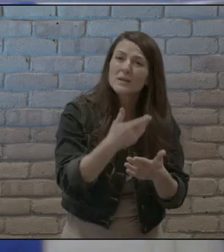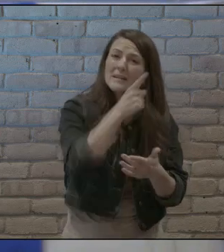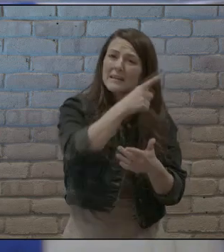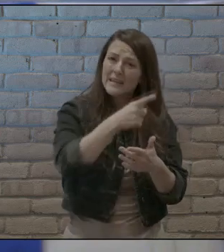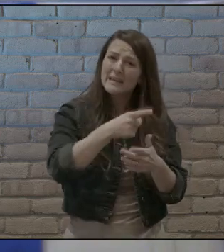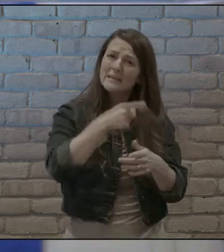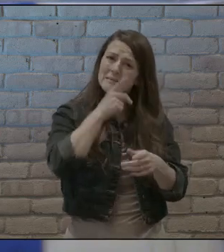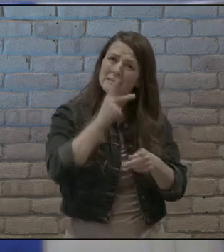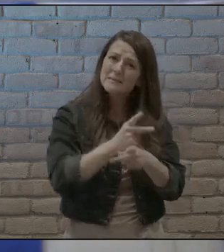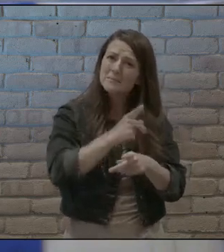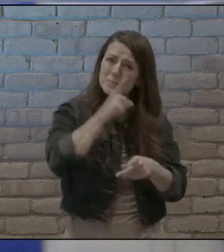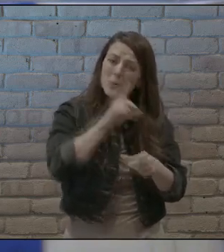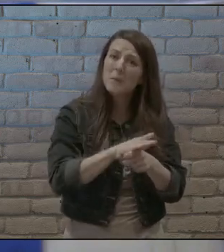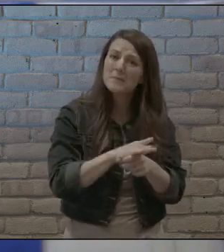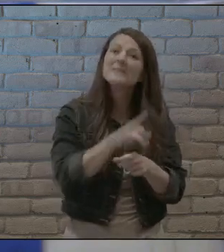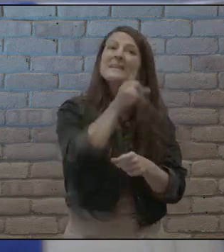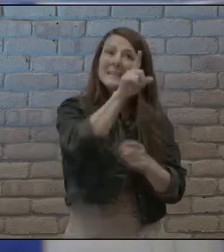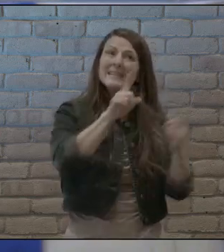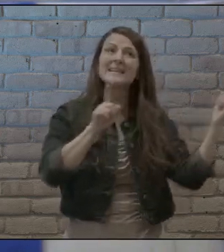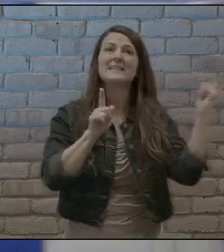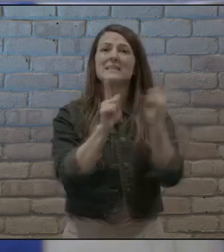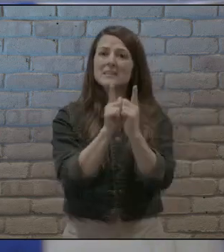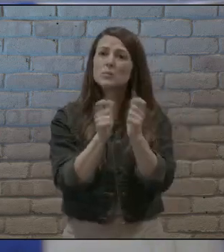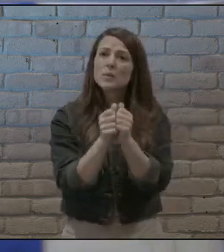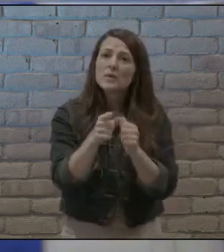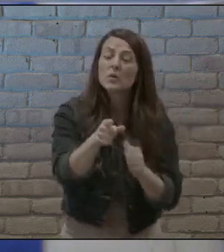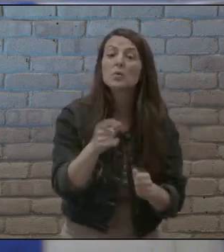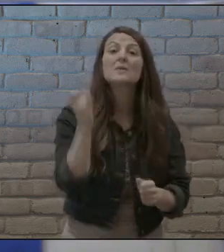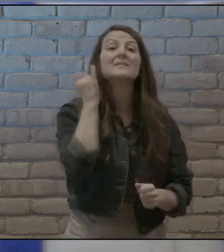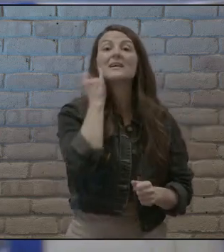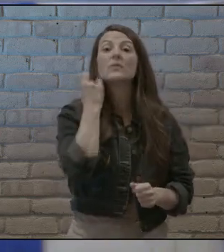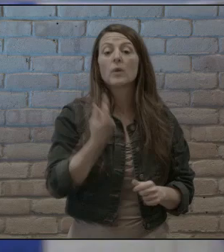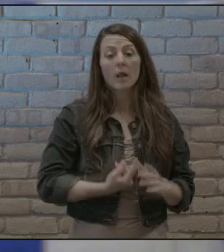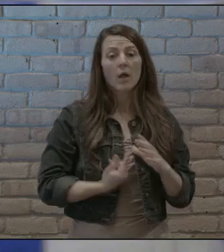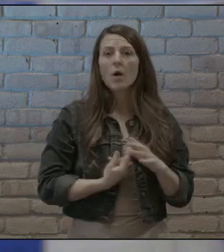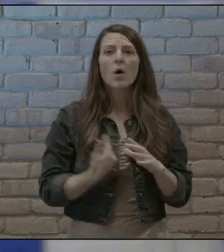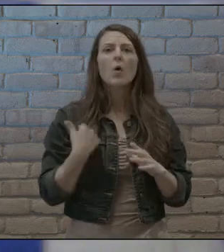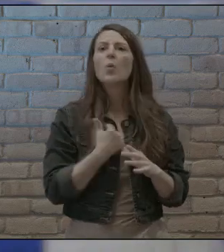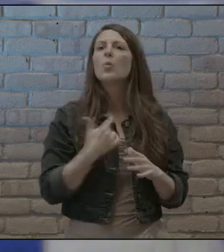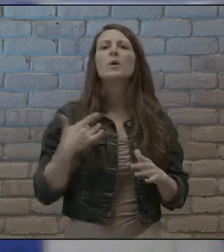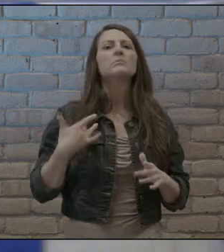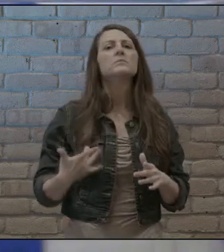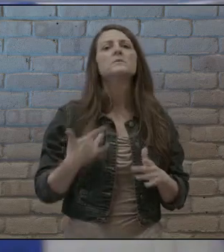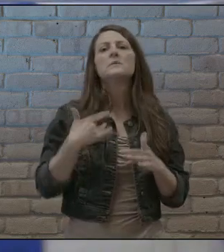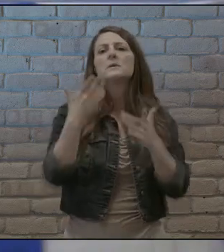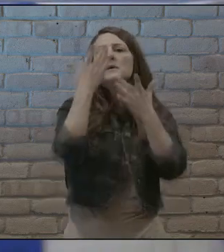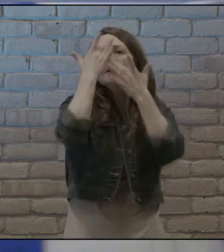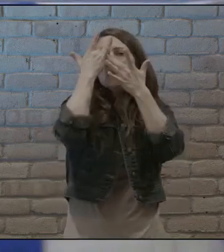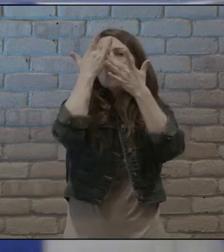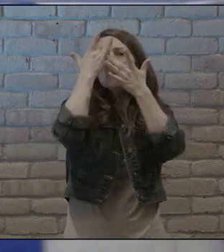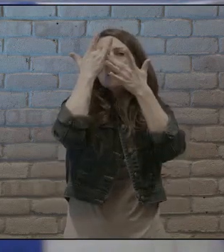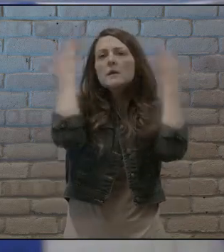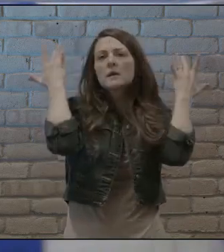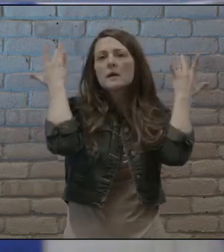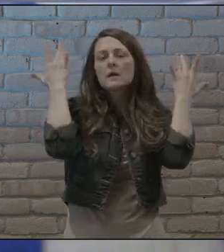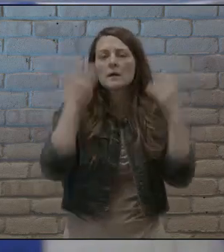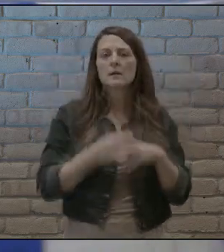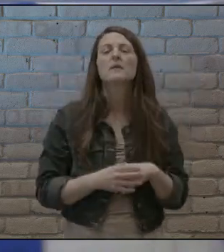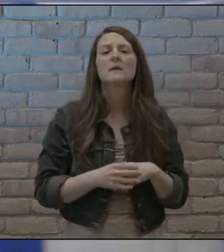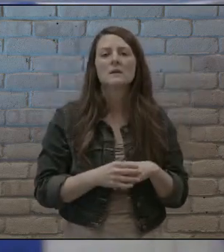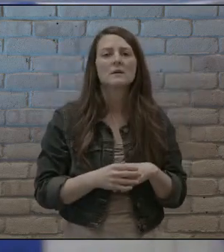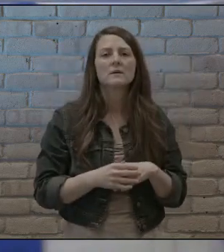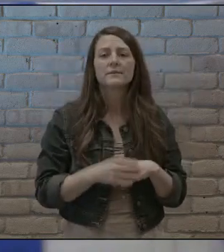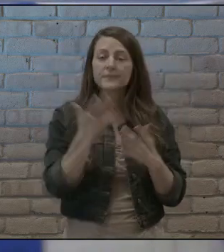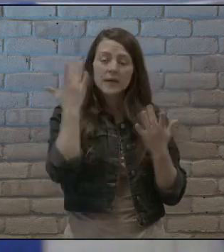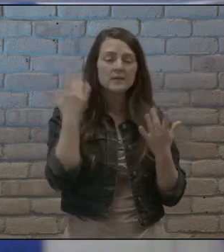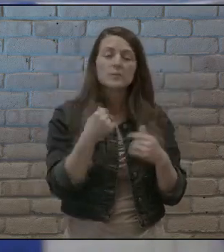you. Because left on our own, we tend to forget those things so quickly. And we see this